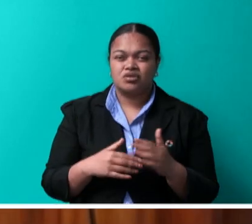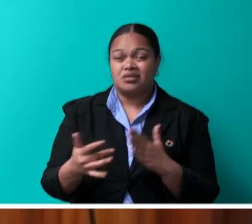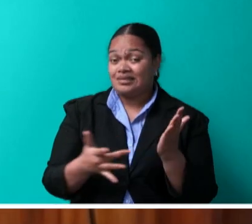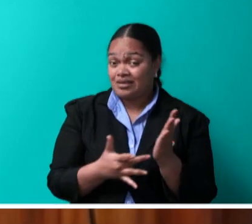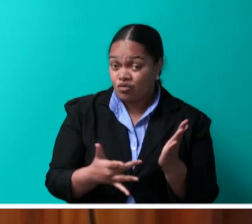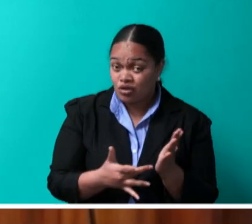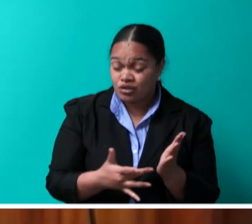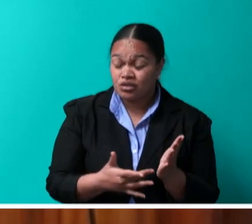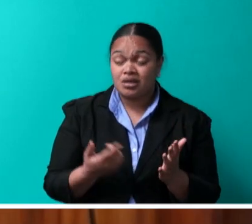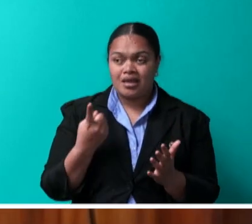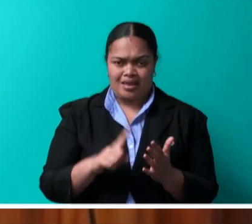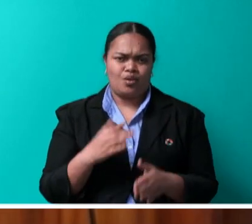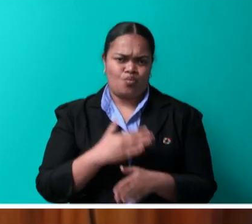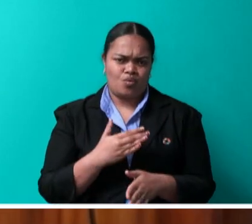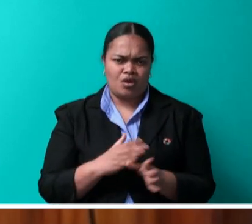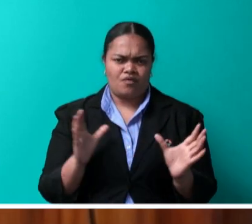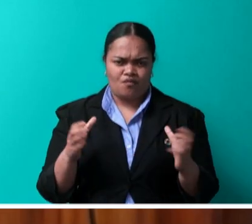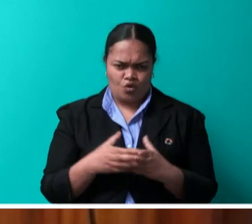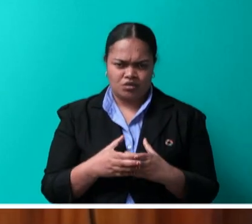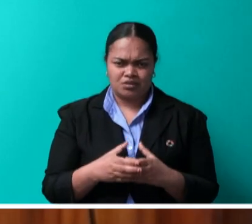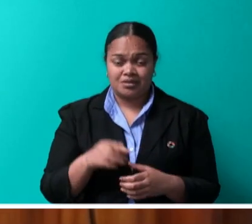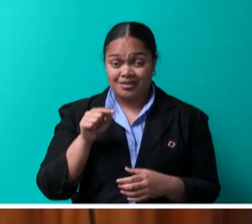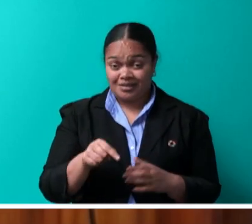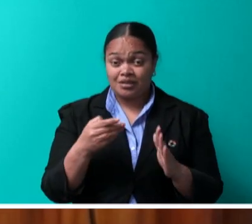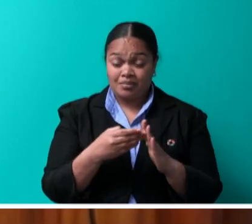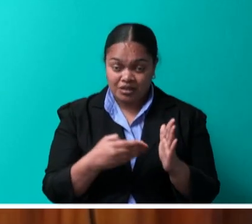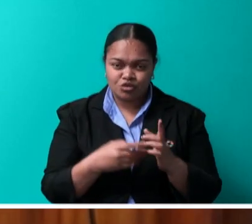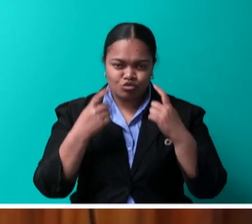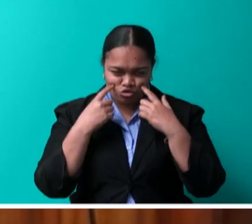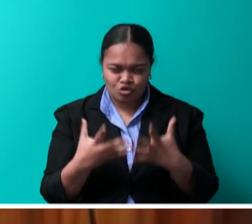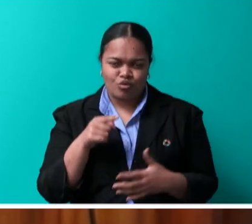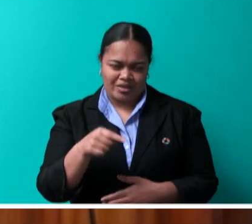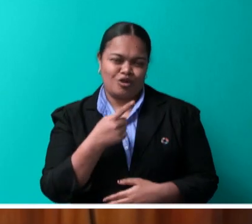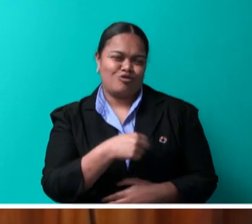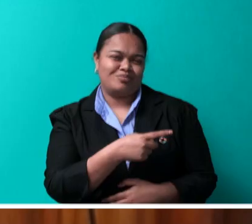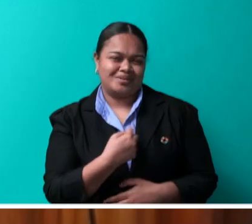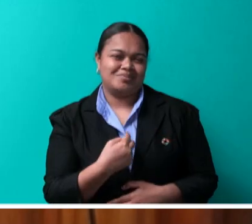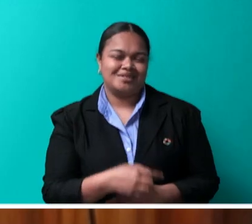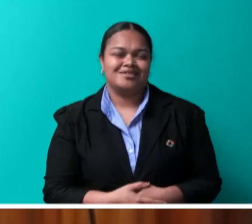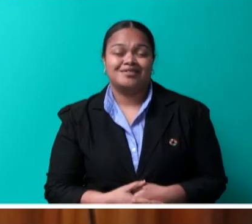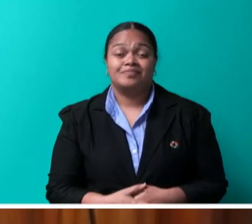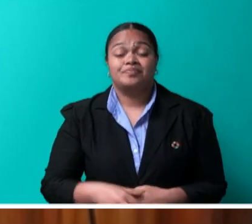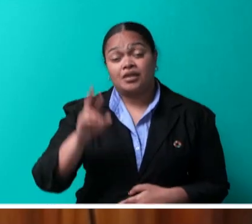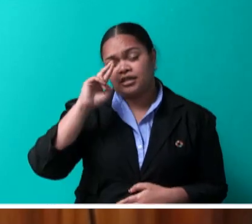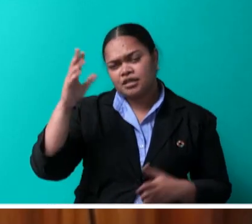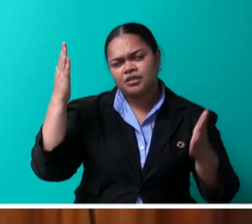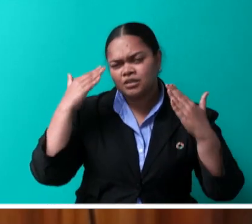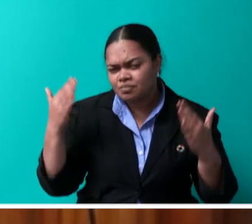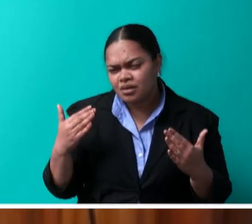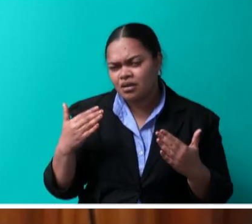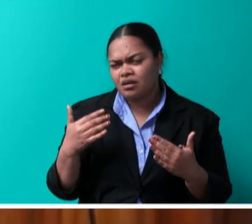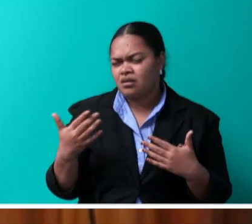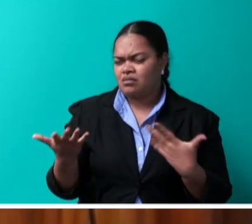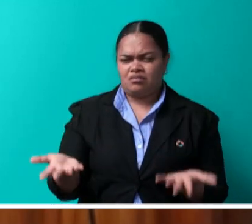technology, and our workforce. And this budget reflects that commitment. Mr. Speaker, sir, despite